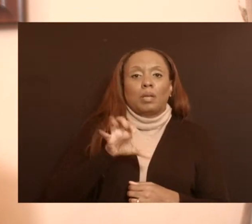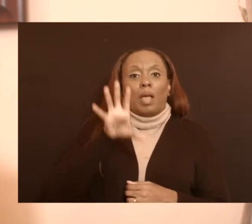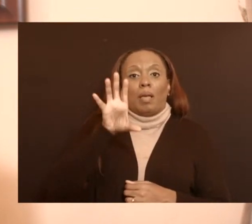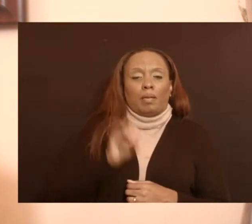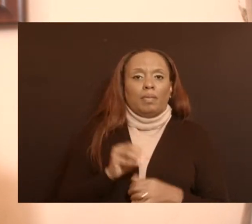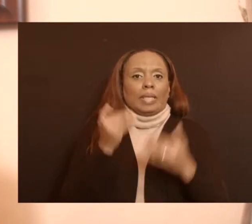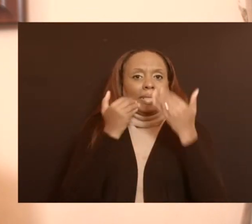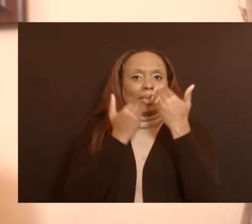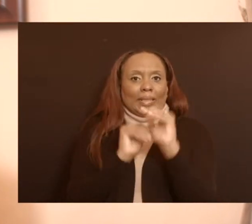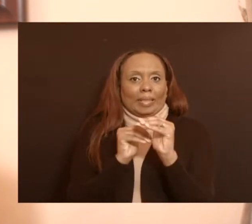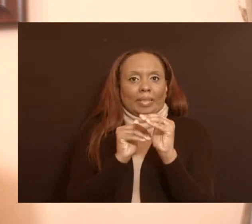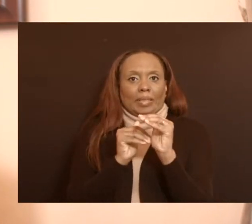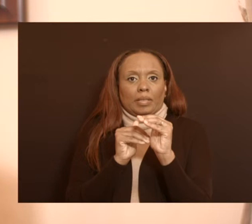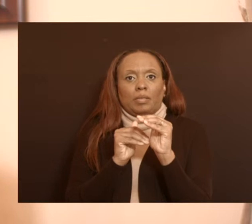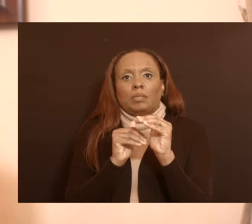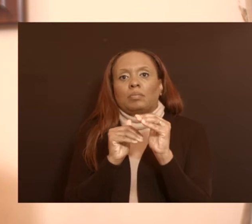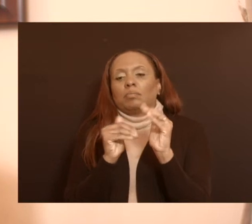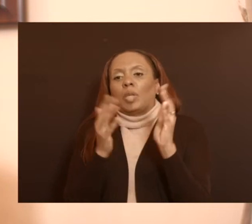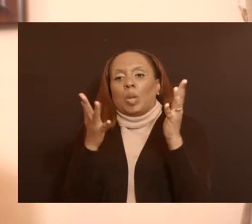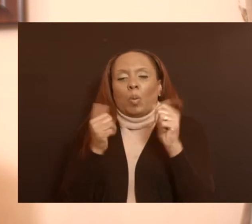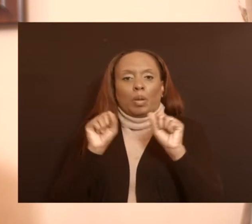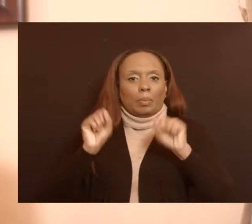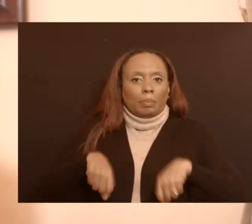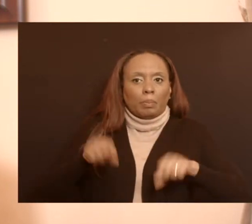to conduct contact tracing.